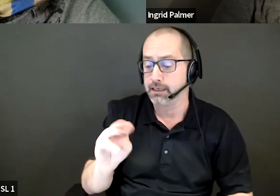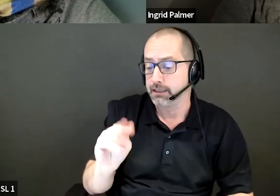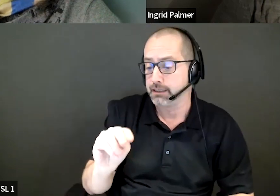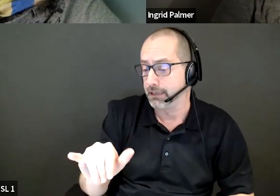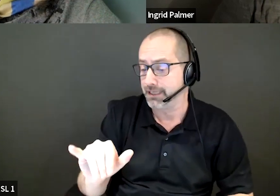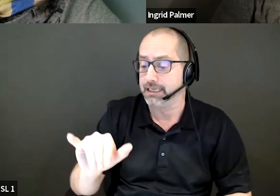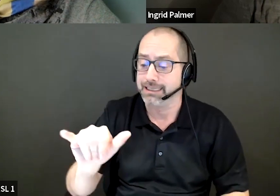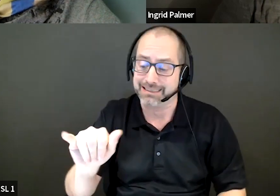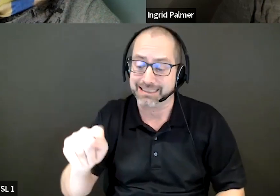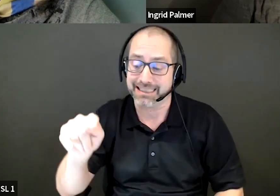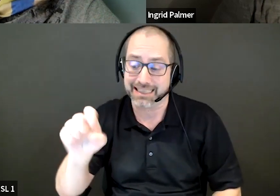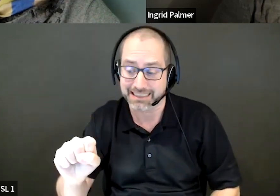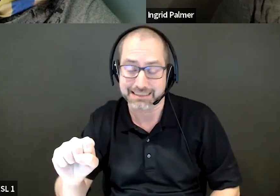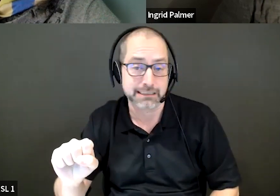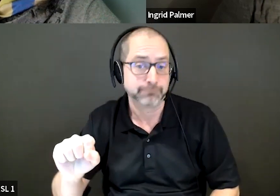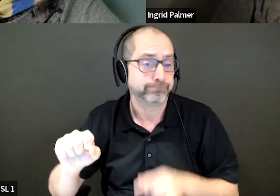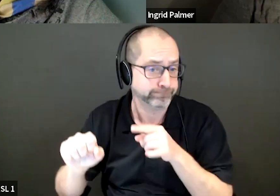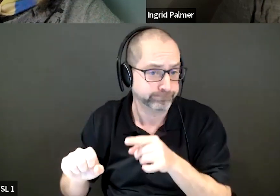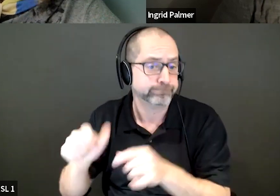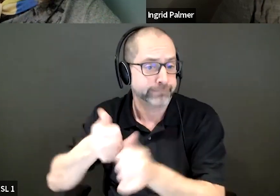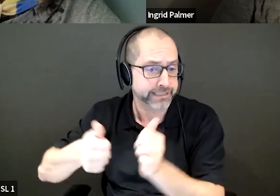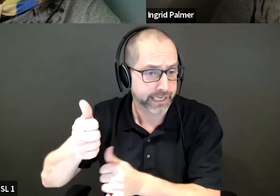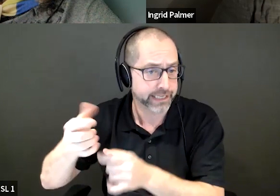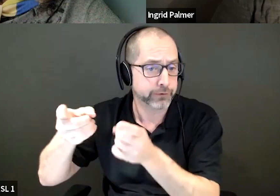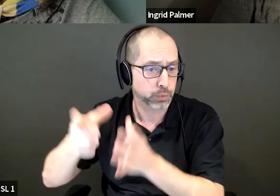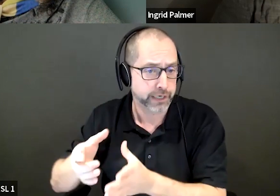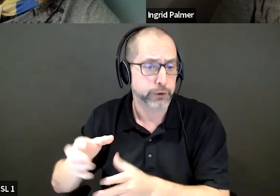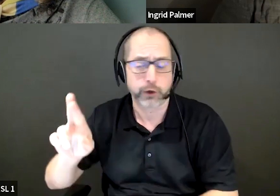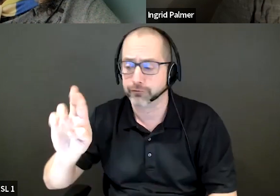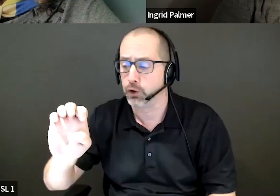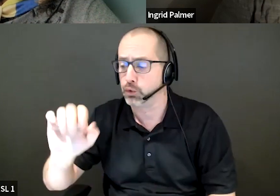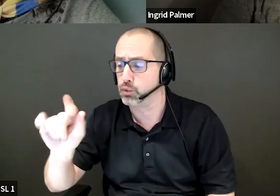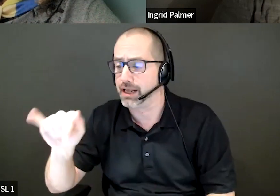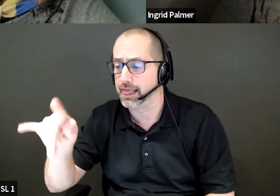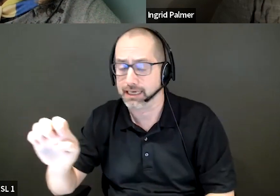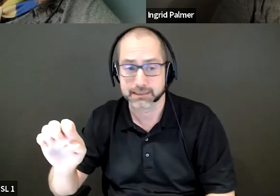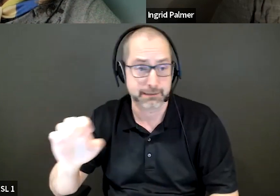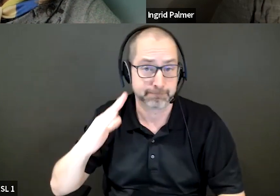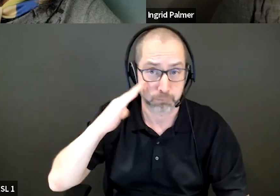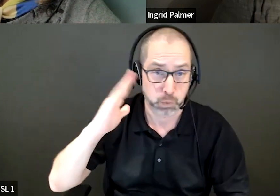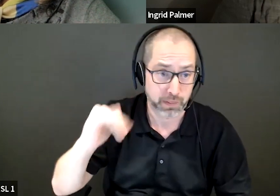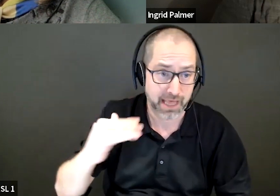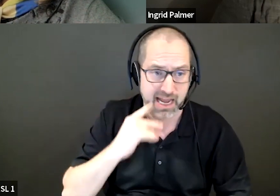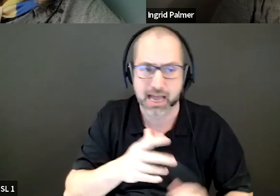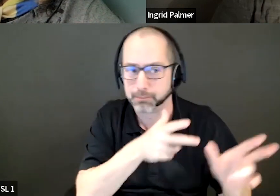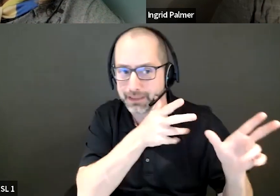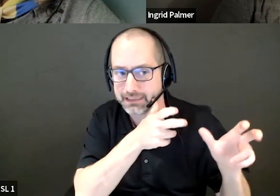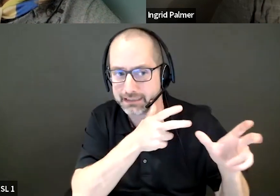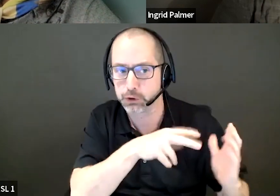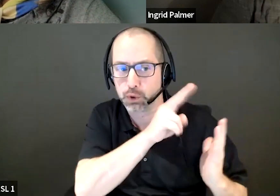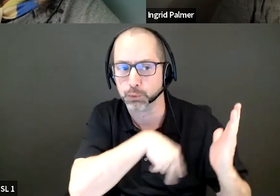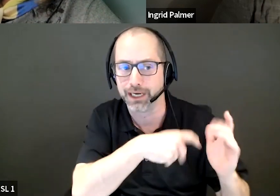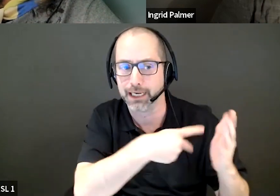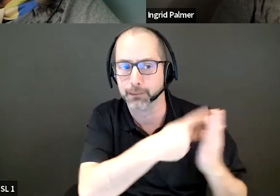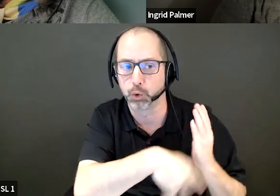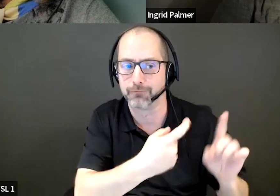Rajaduri, Executive Director of Realize. Just so you know, I'm listening to a reading program off my